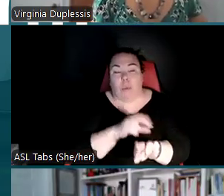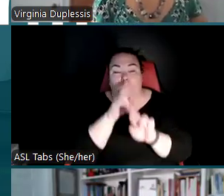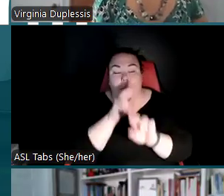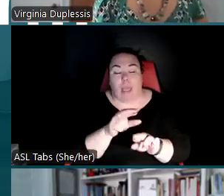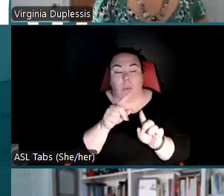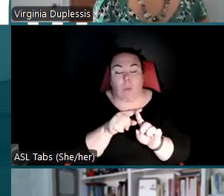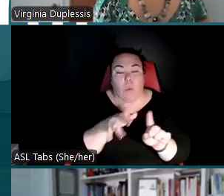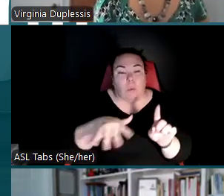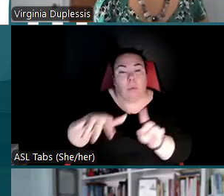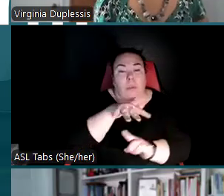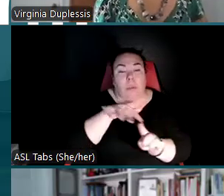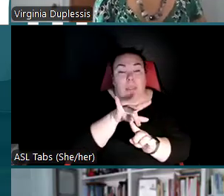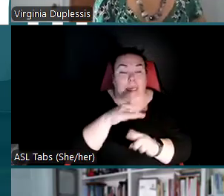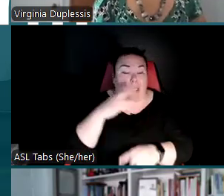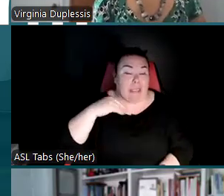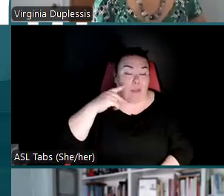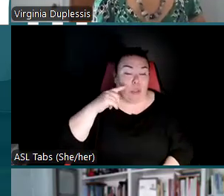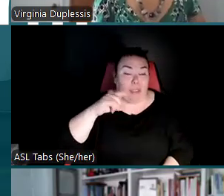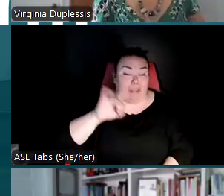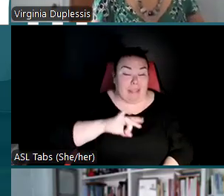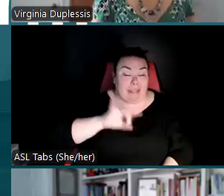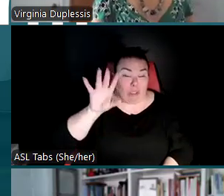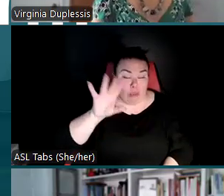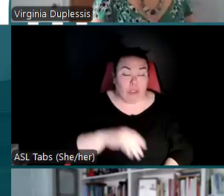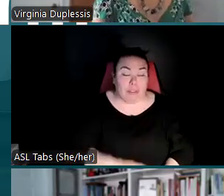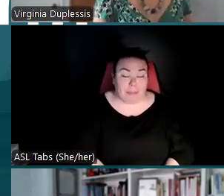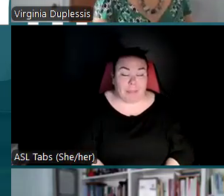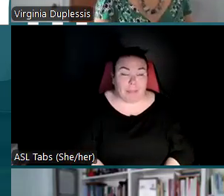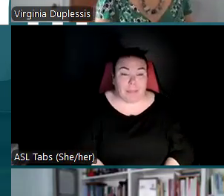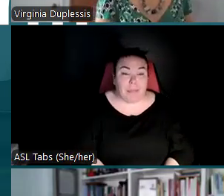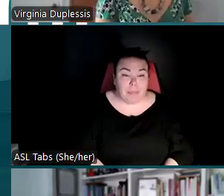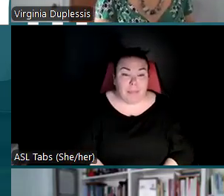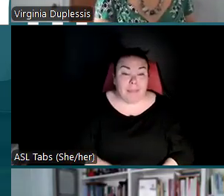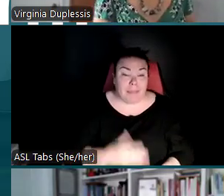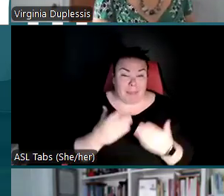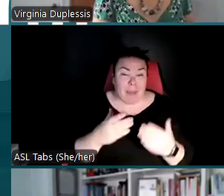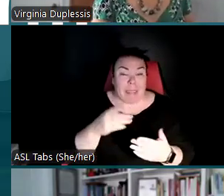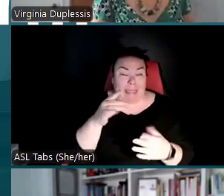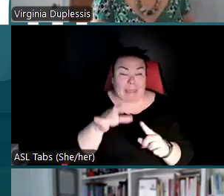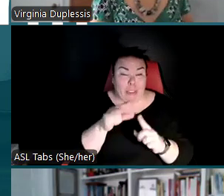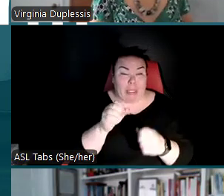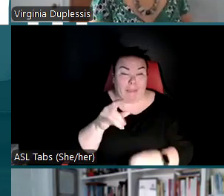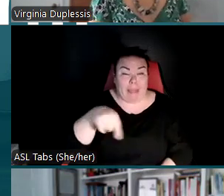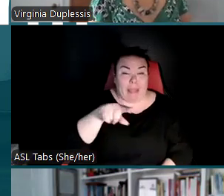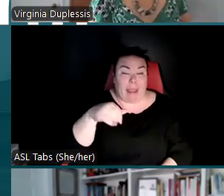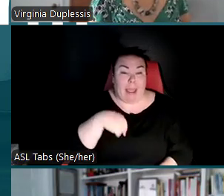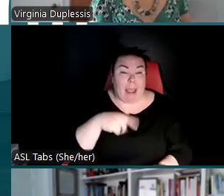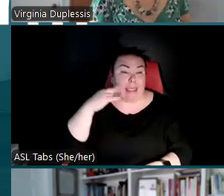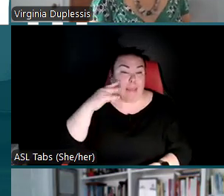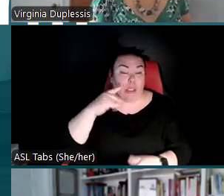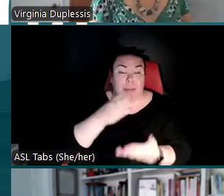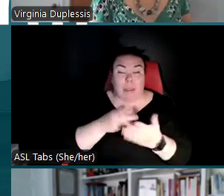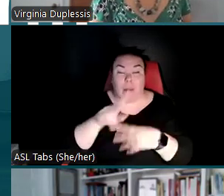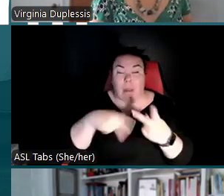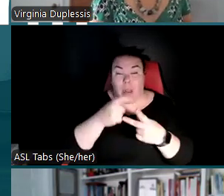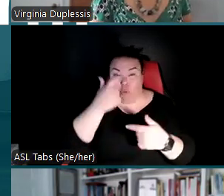disasters that were experiencing other traumas beforehand. And so often